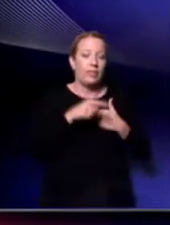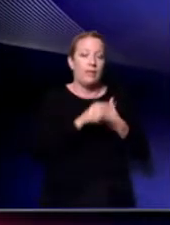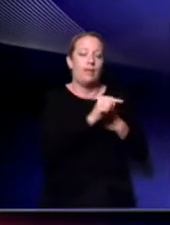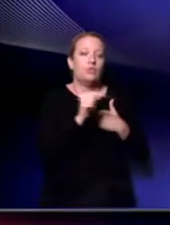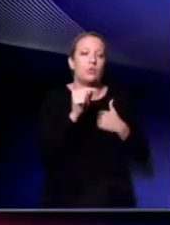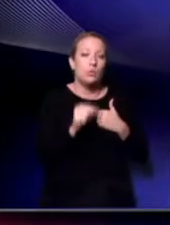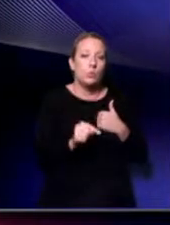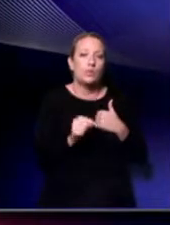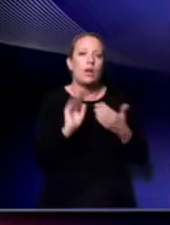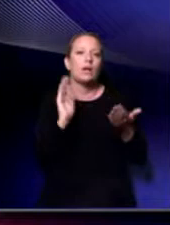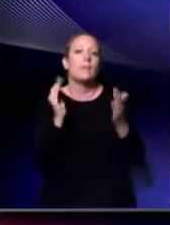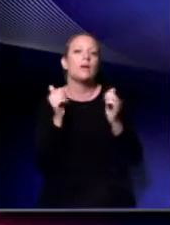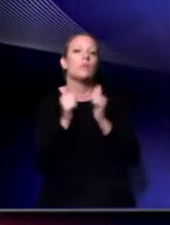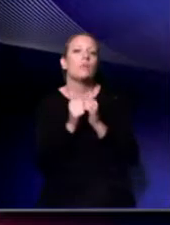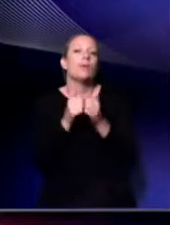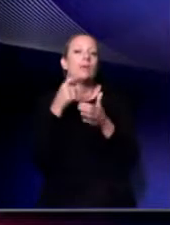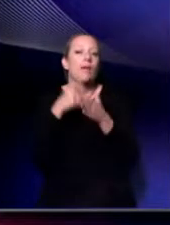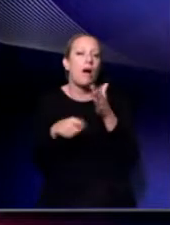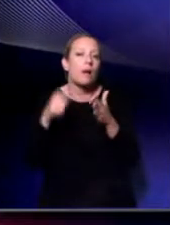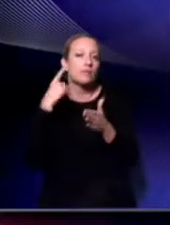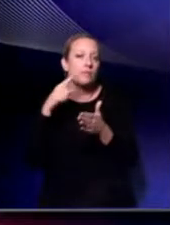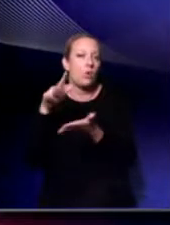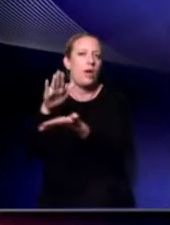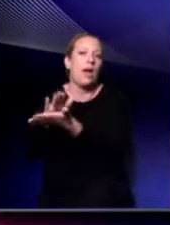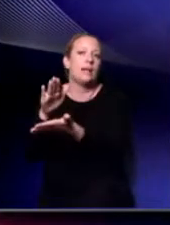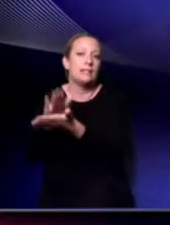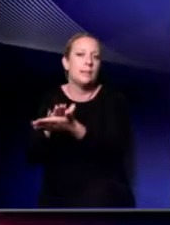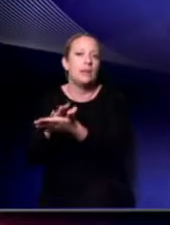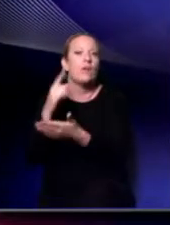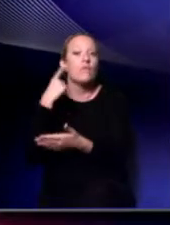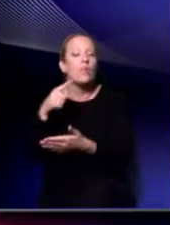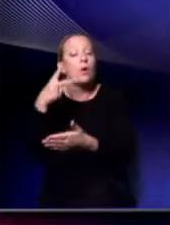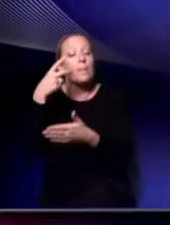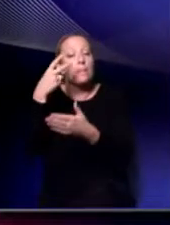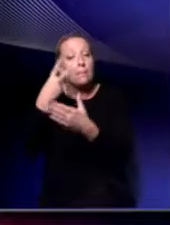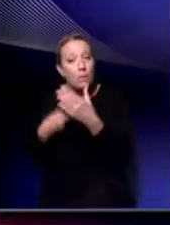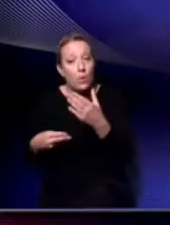versus the academic for both Tucson and Phoenix. So,